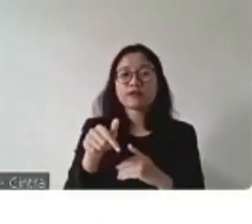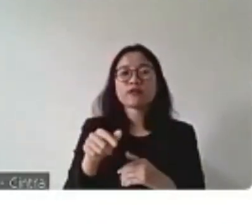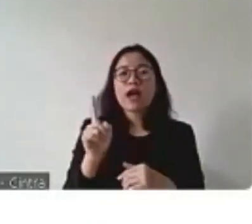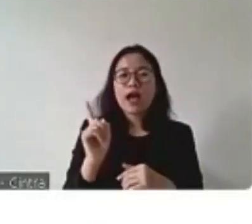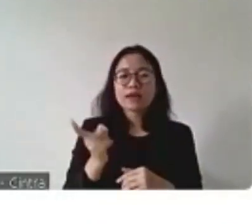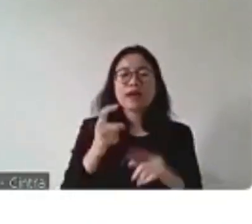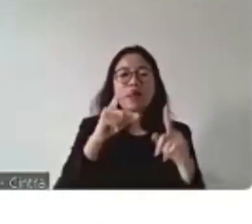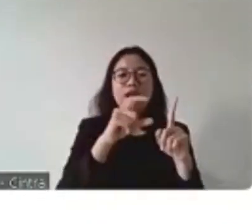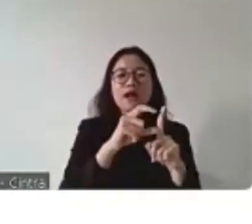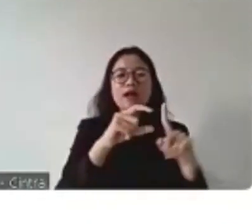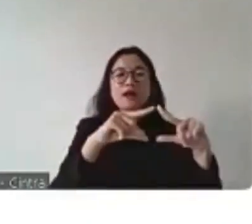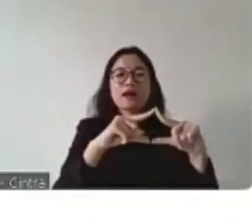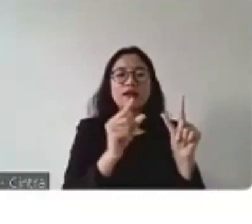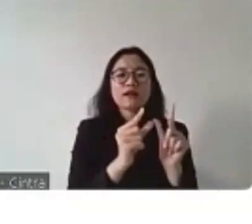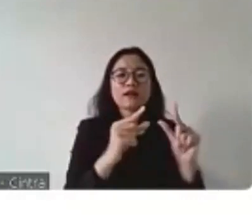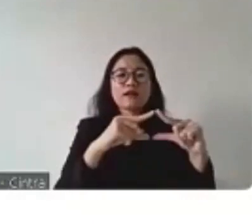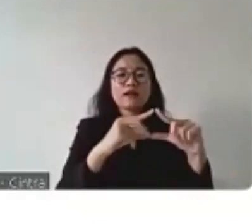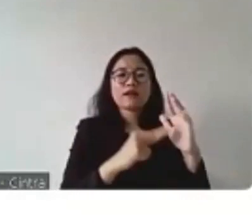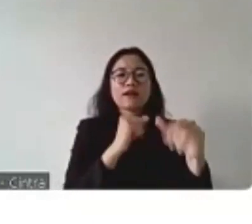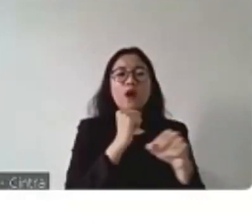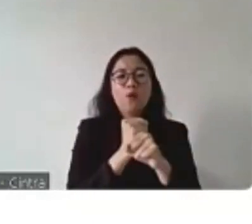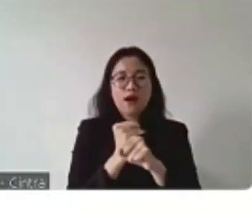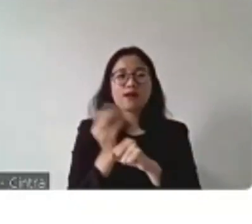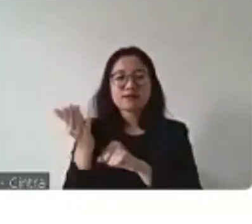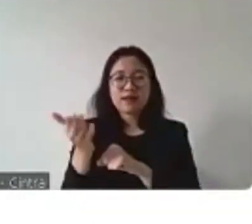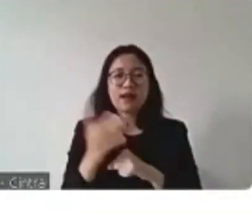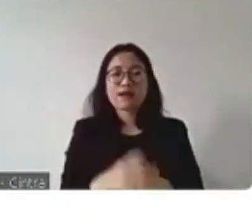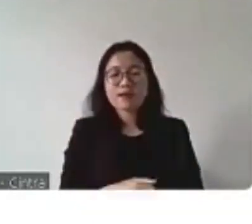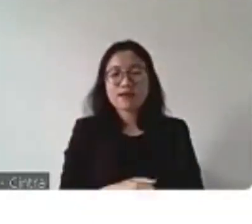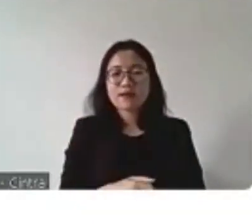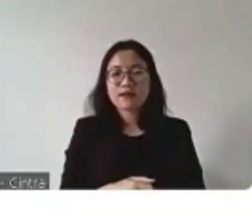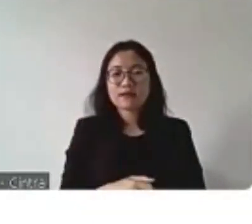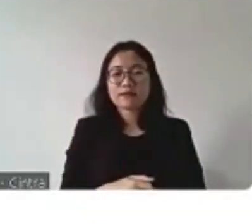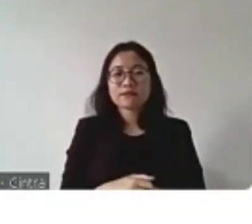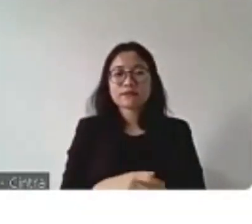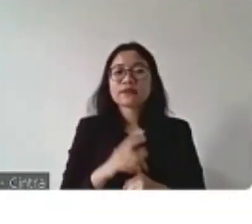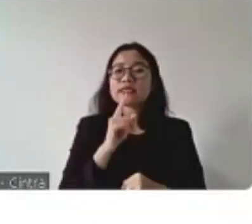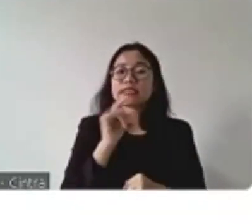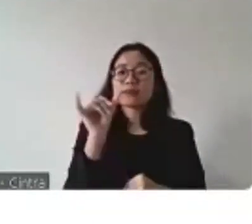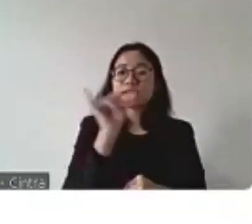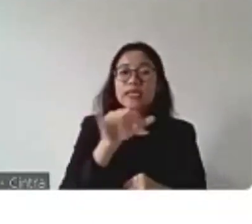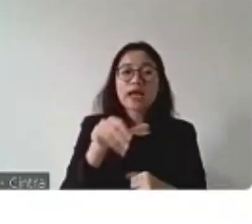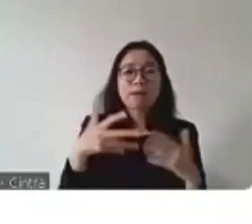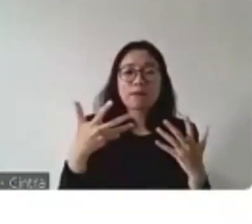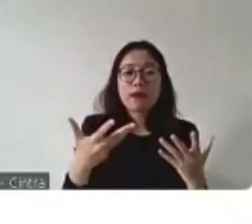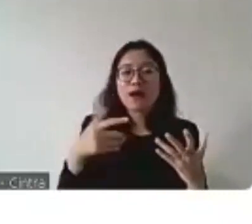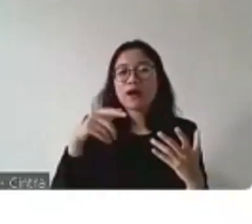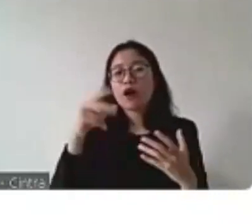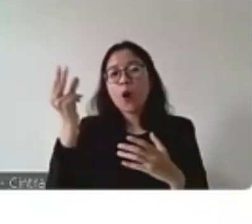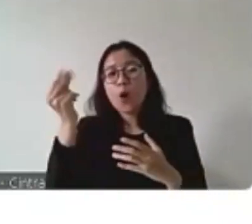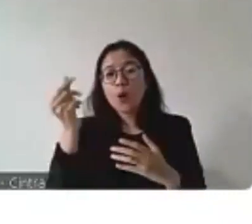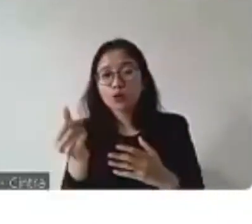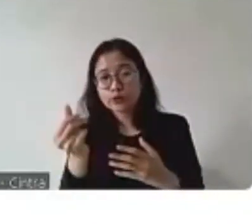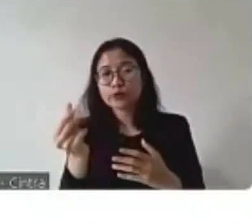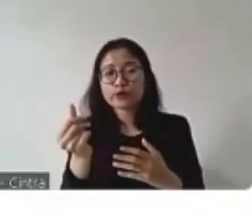of Indonesia air pollution sources, and what the recommendation from the for the central government in your point of